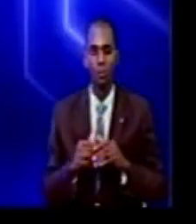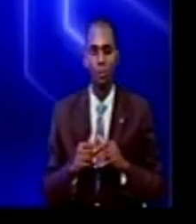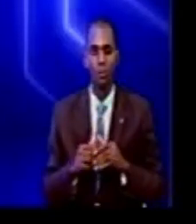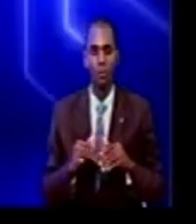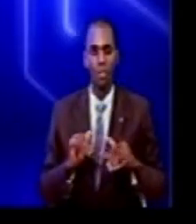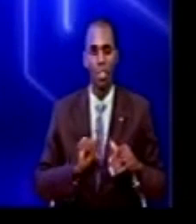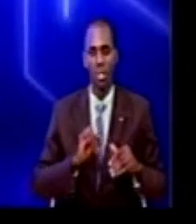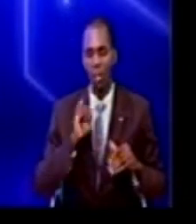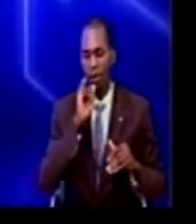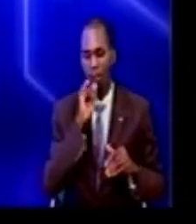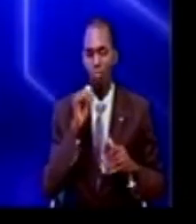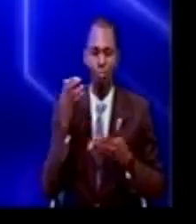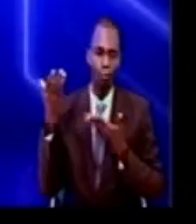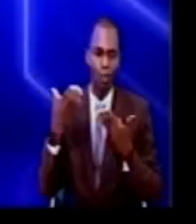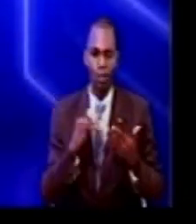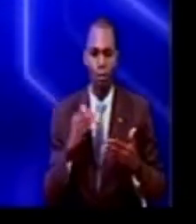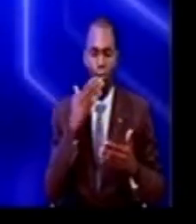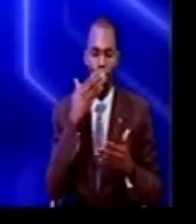Hallelujah.